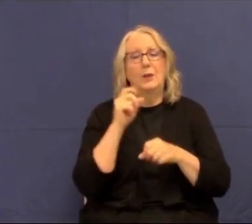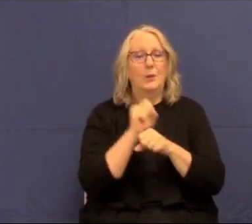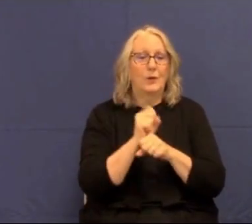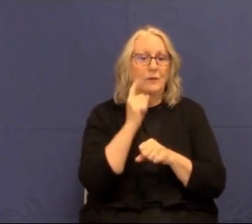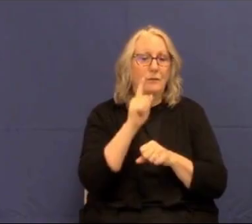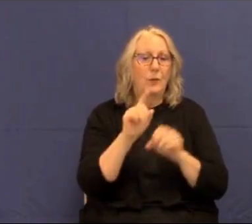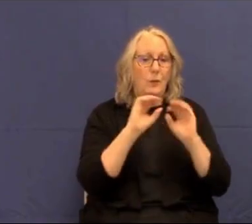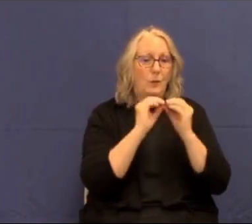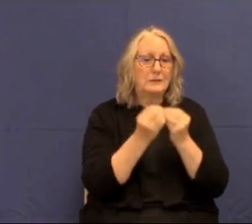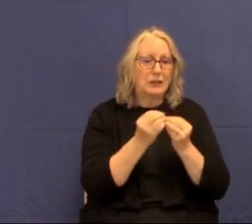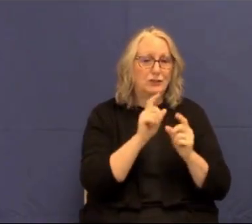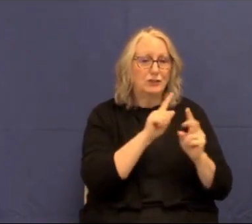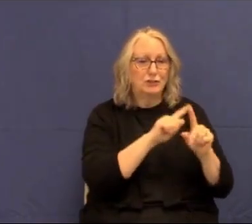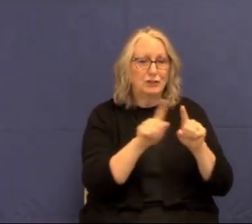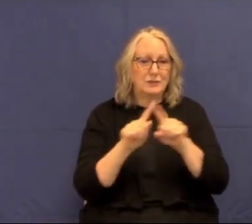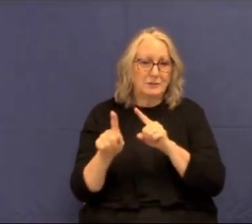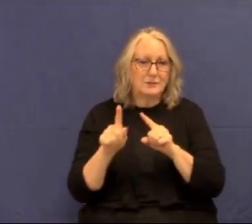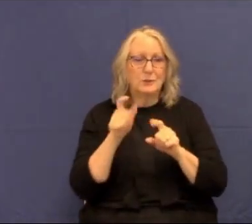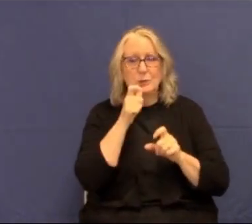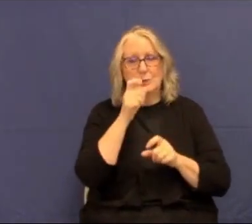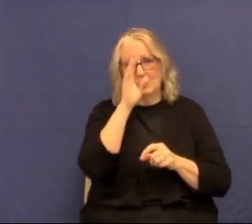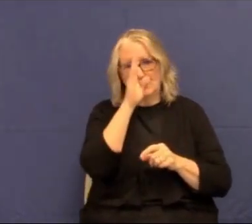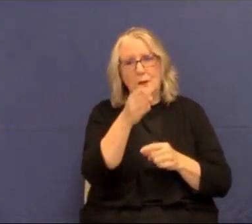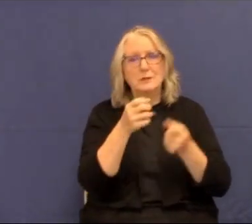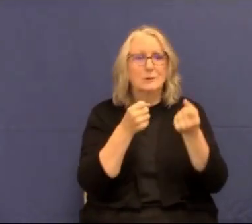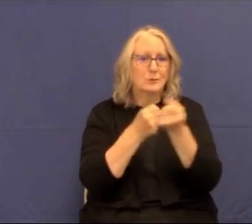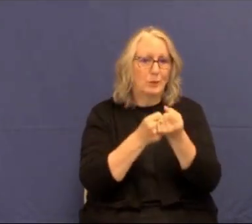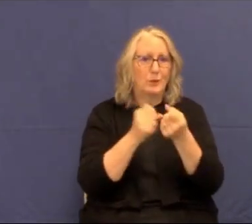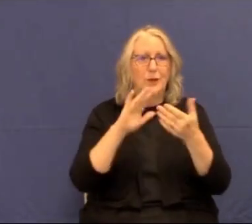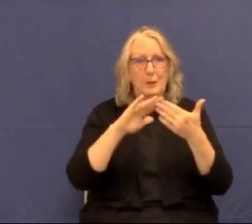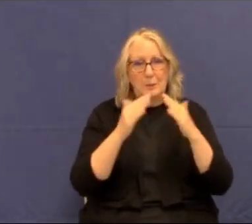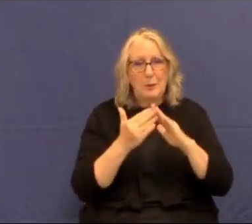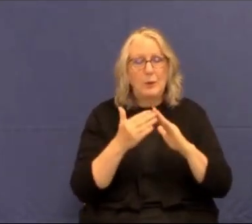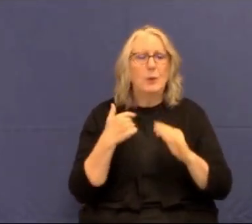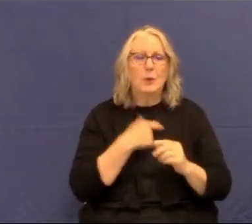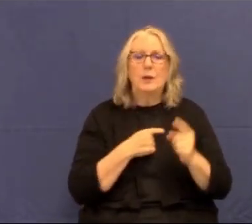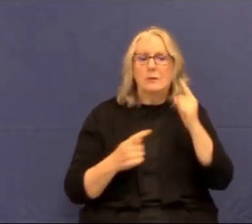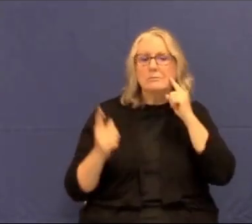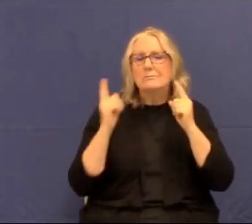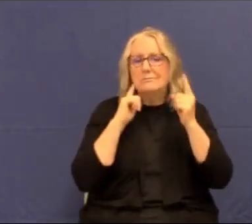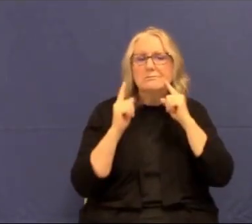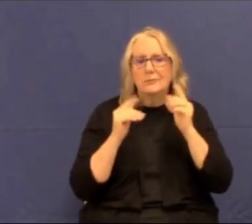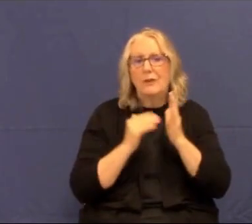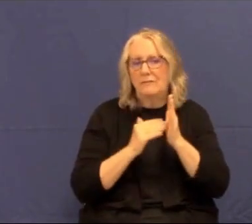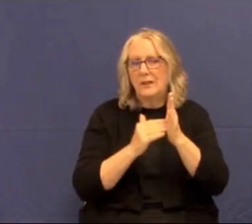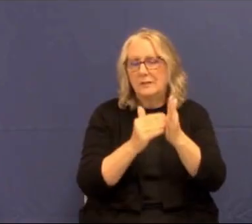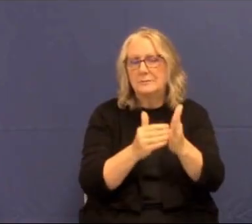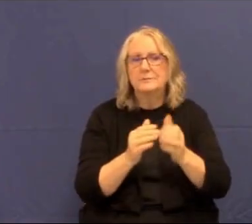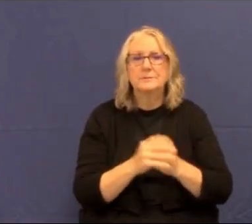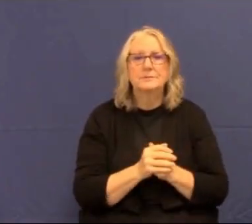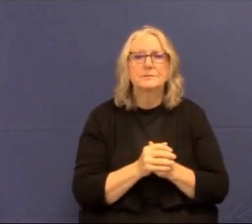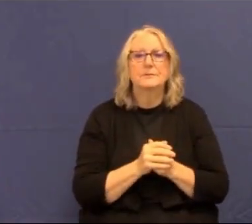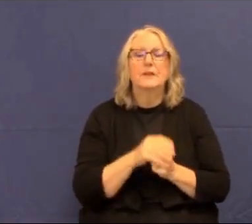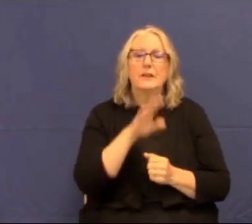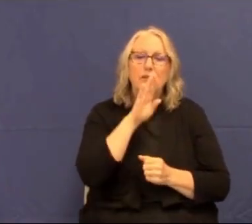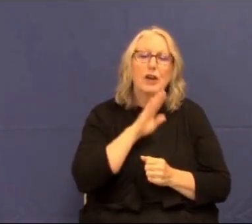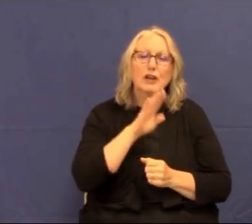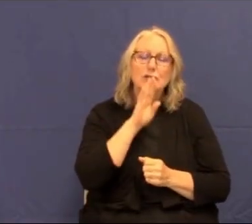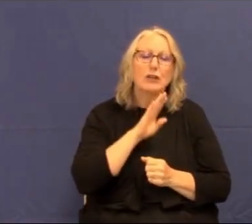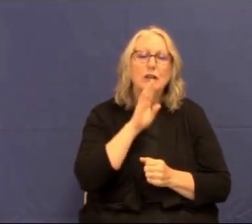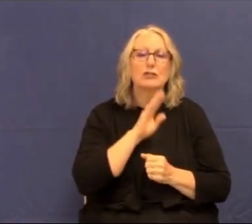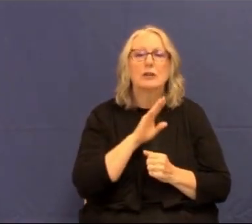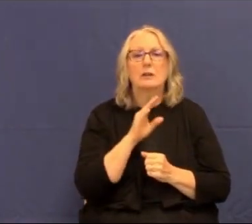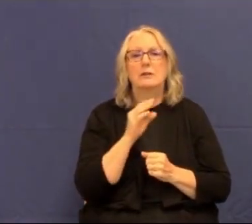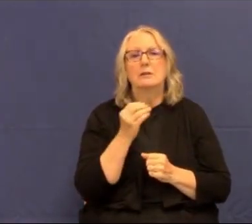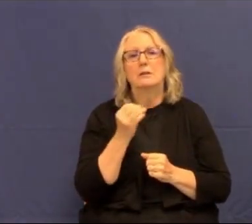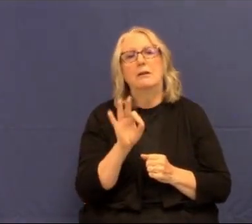for organizations who directly support these communities, we hear that a lot.